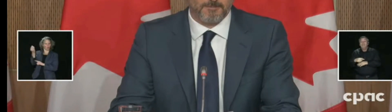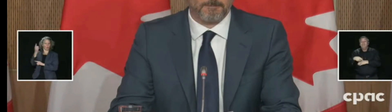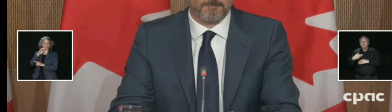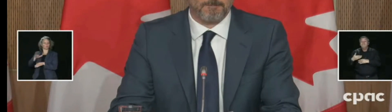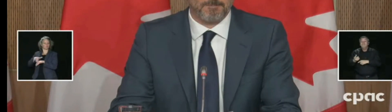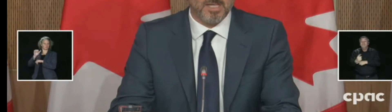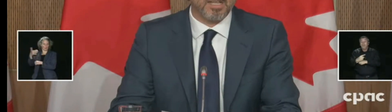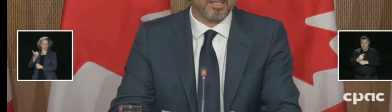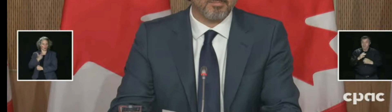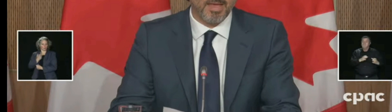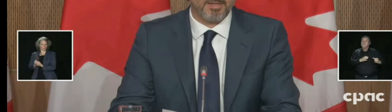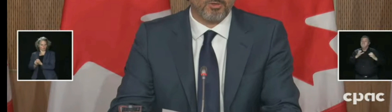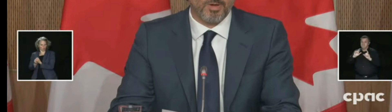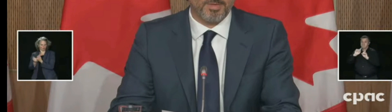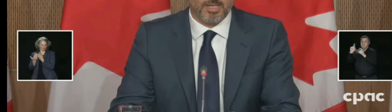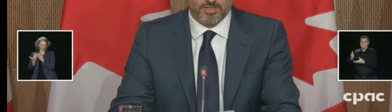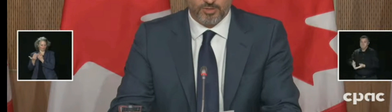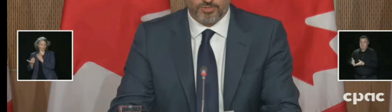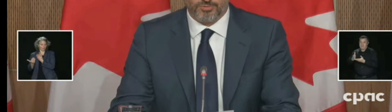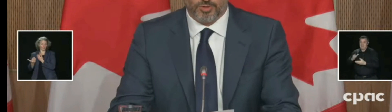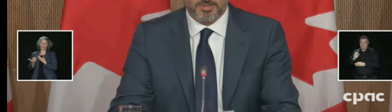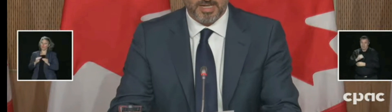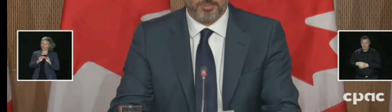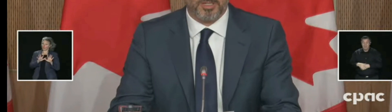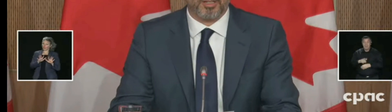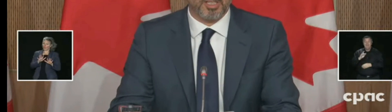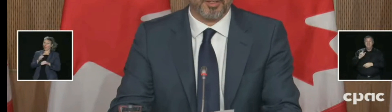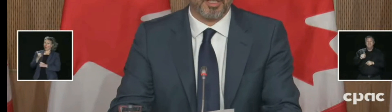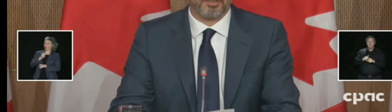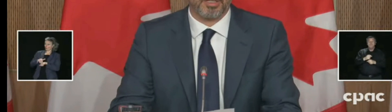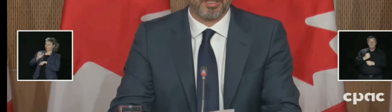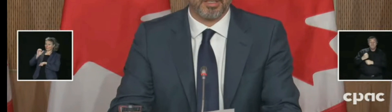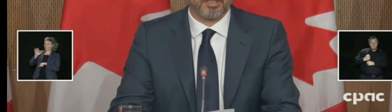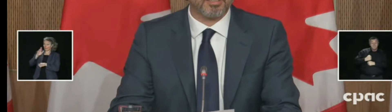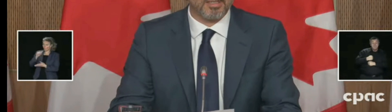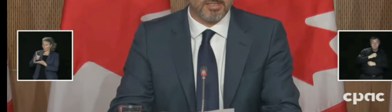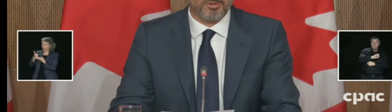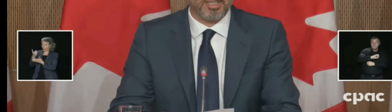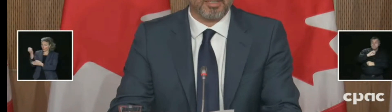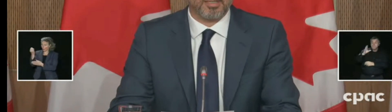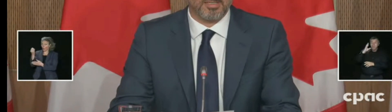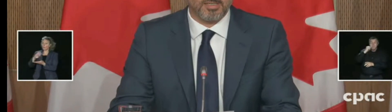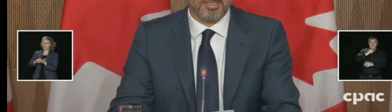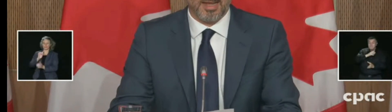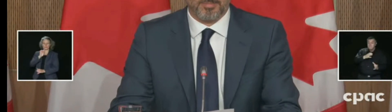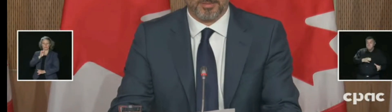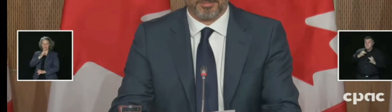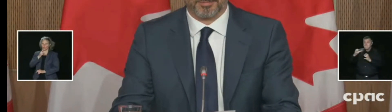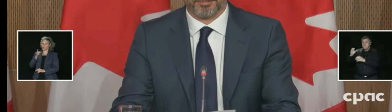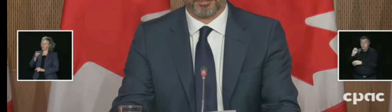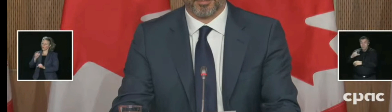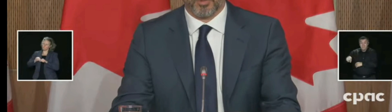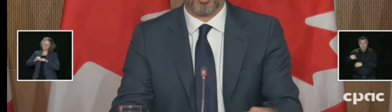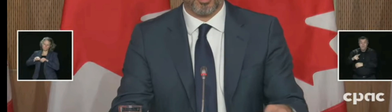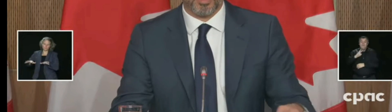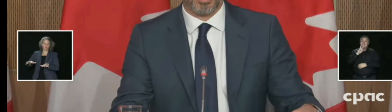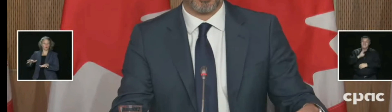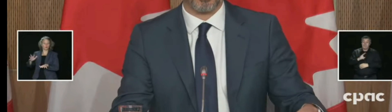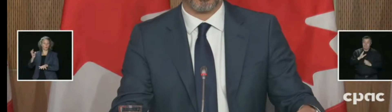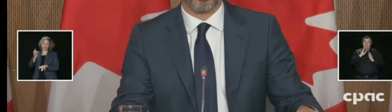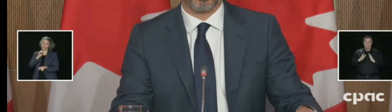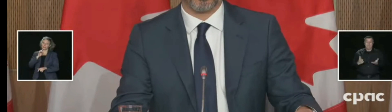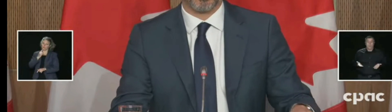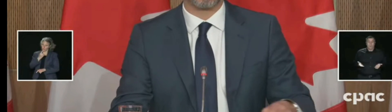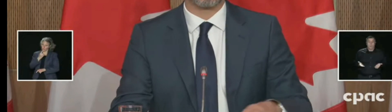clear. Sending men and women in uniform to help in Ontario is a serious step. We're doing